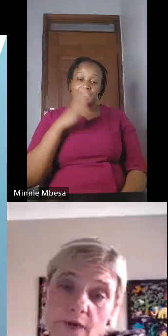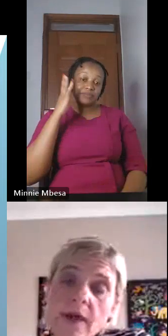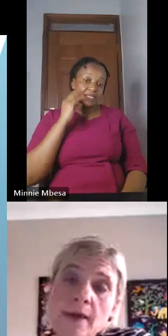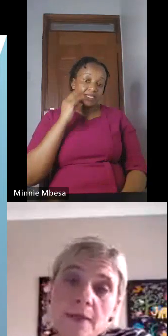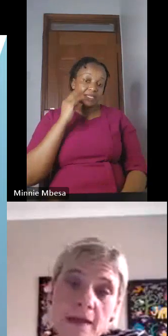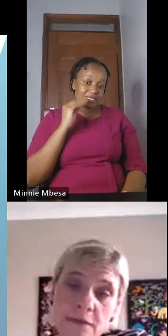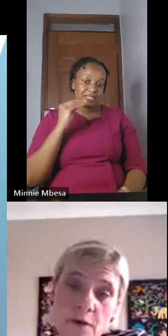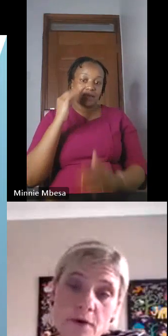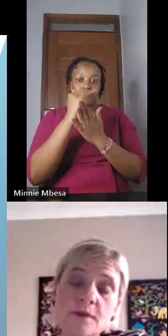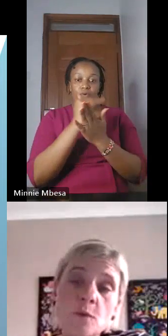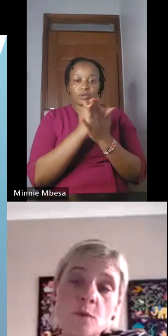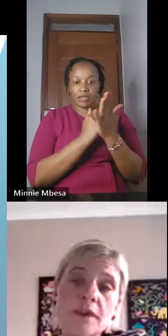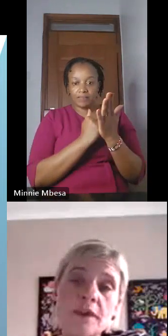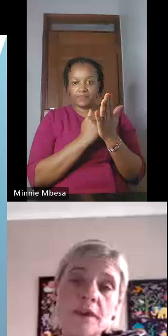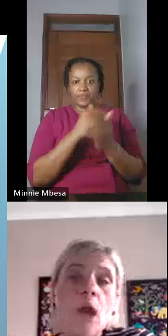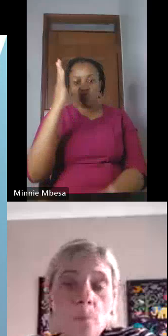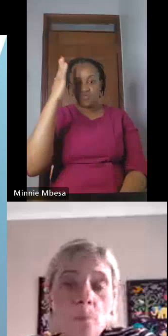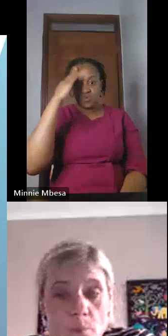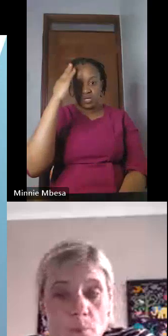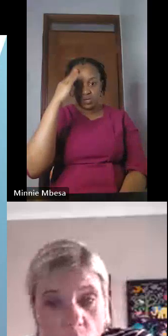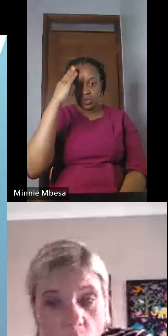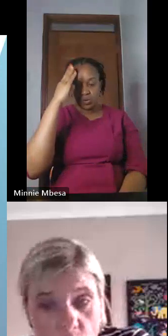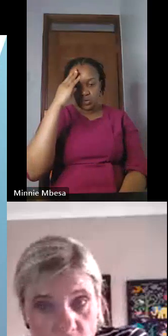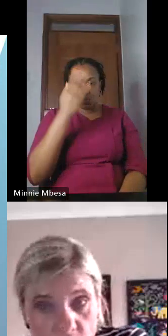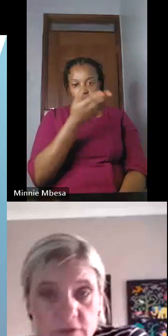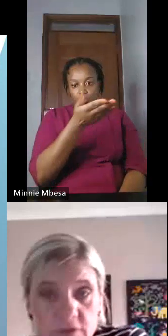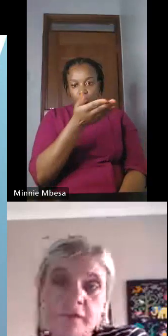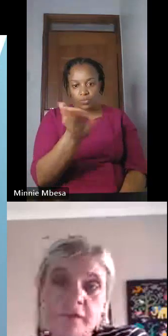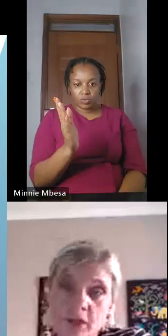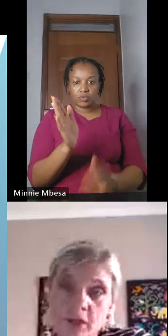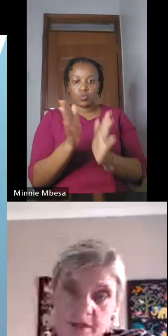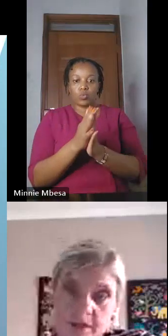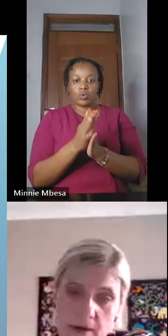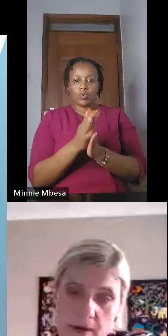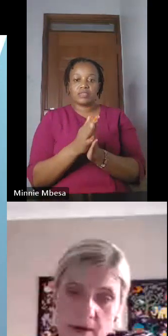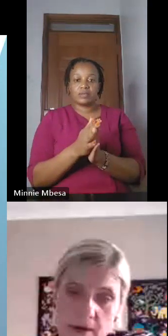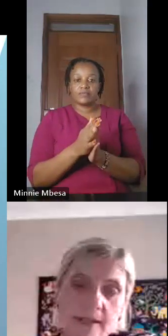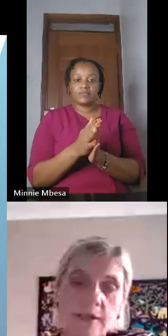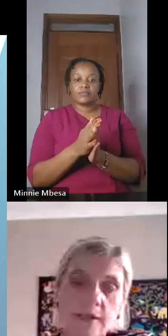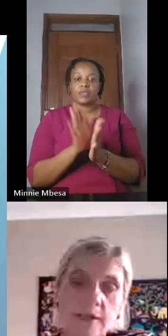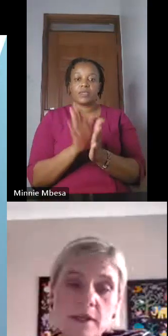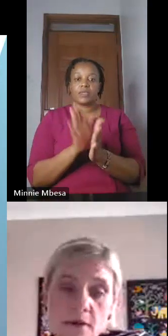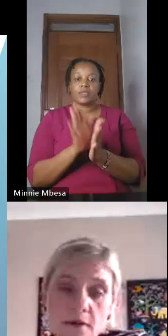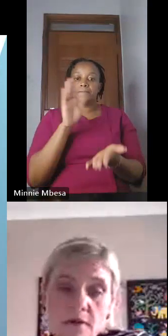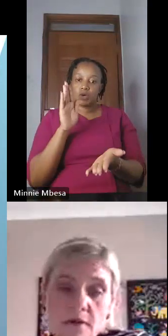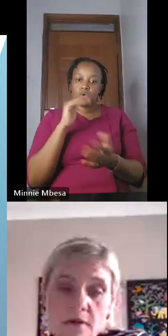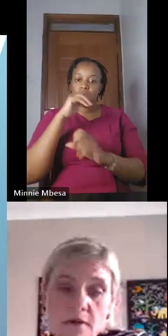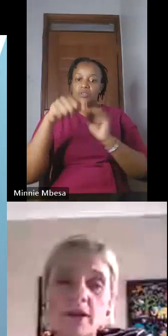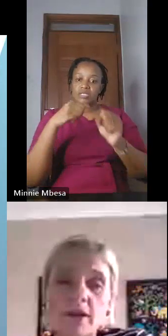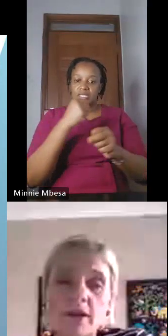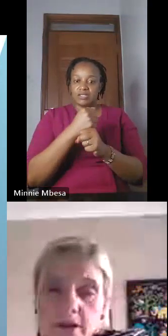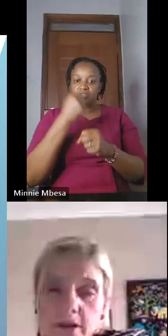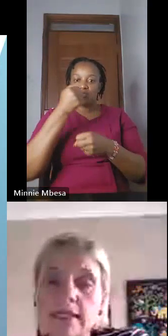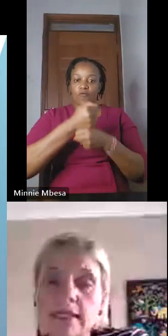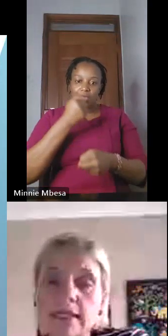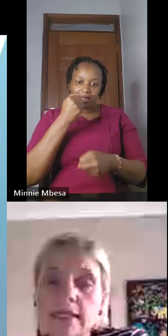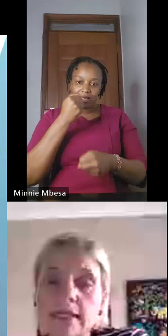we know that those with more years of work experience and with those that